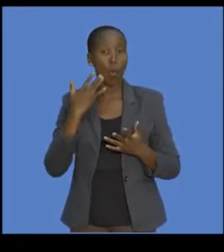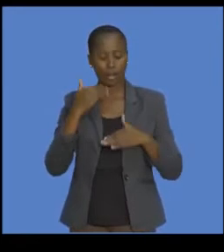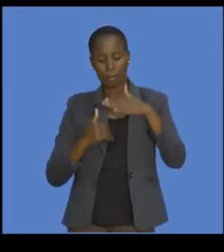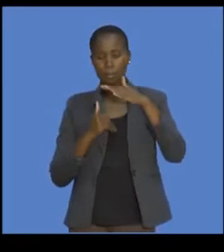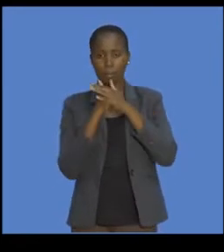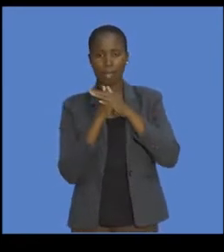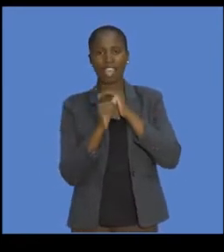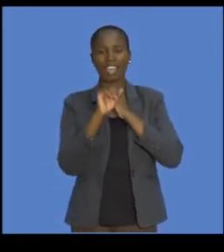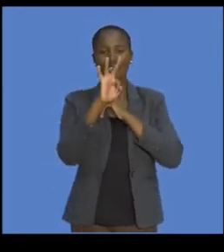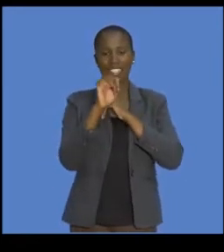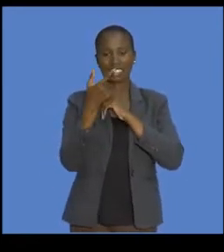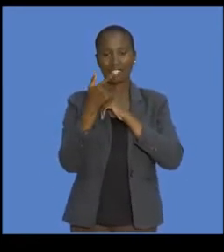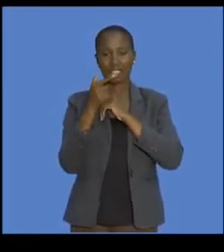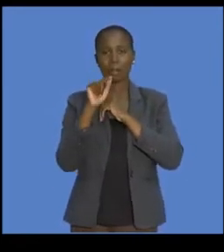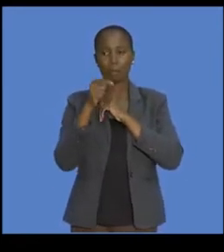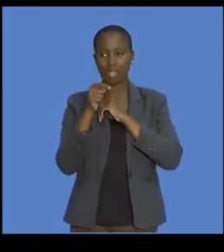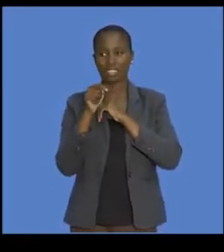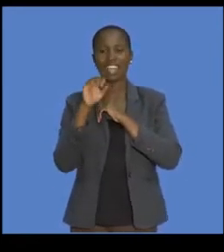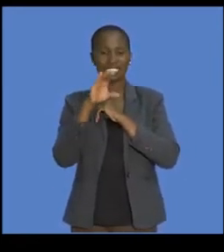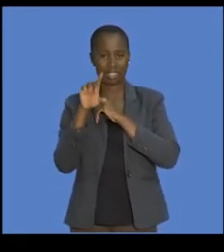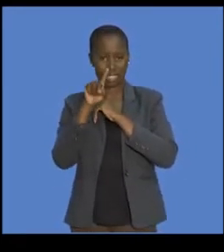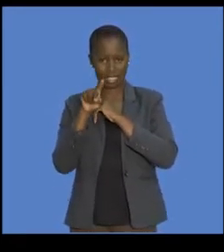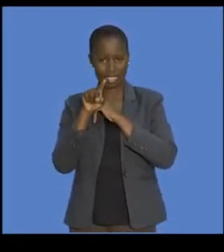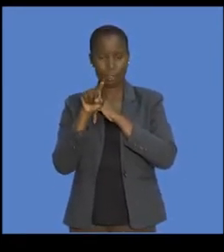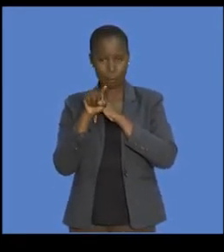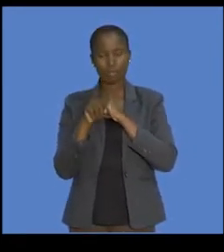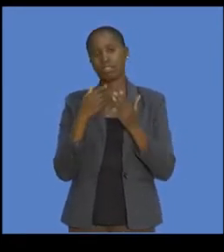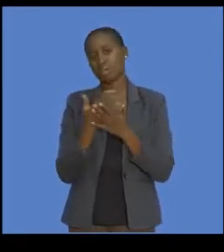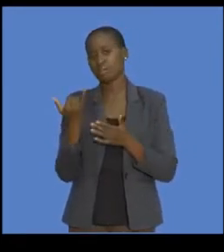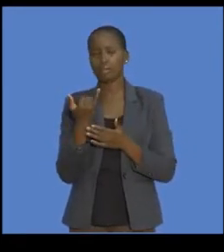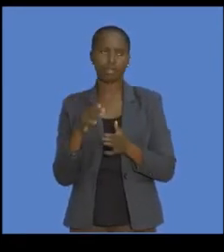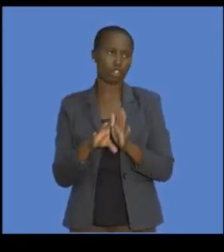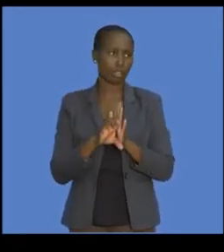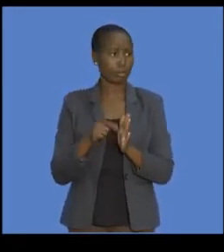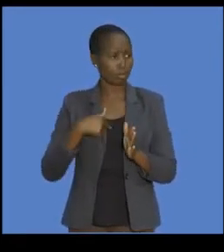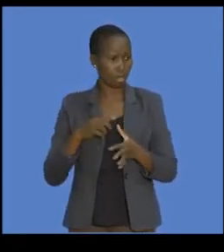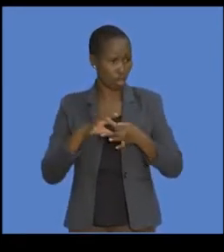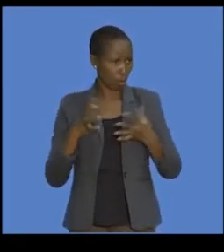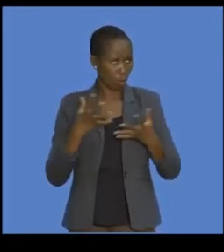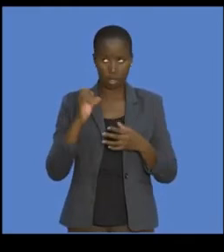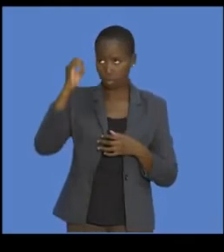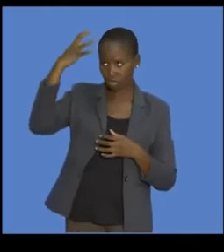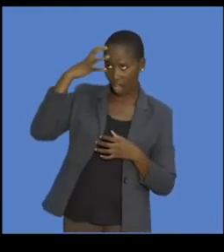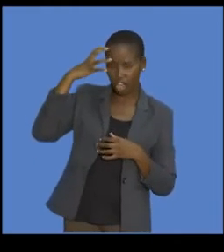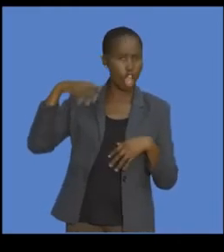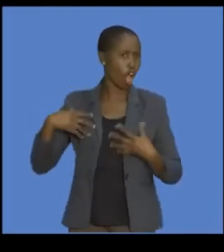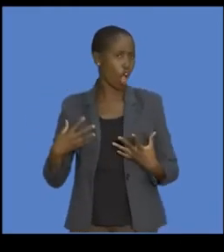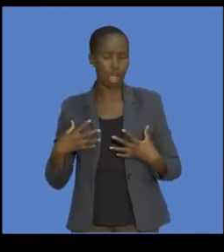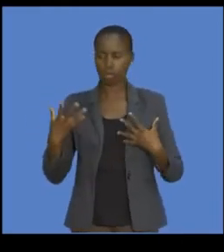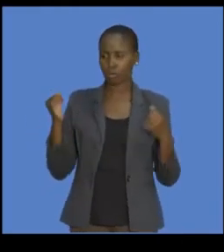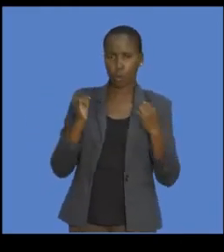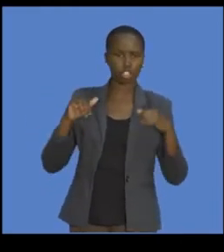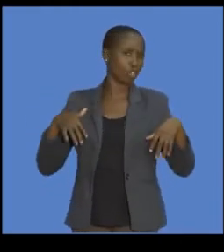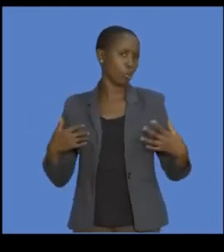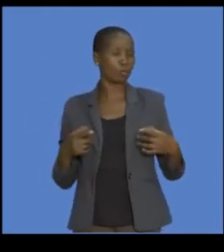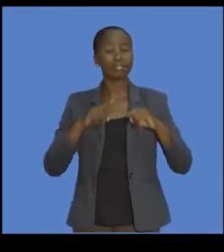be because of physical exertion, it could be because of an infection, you'll find that the sensor would